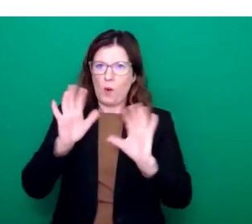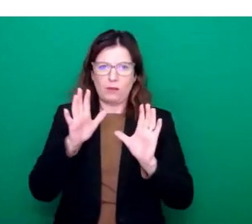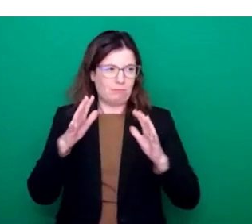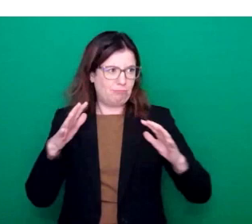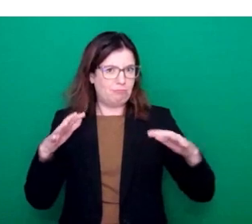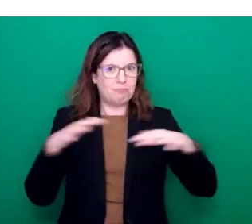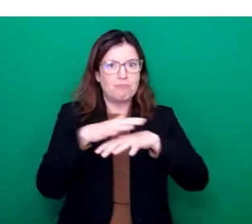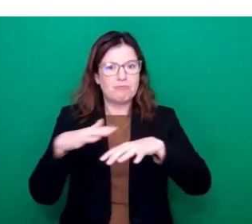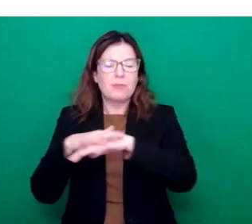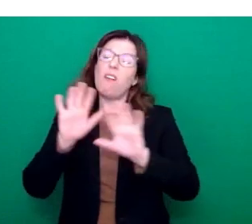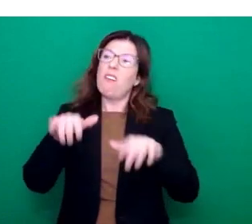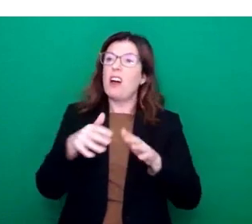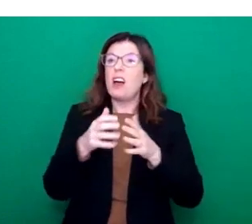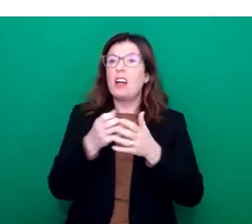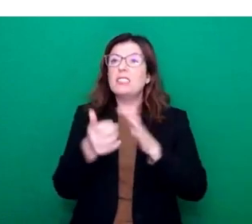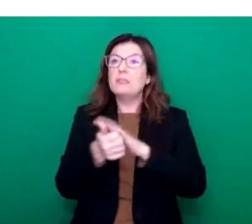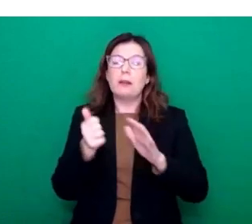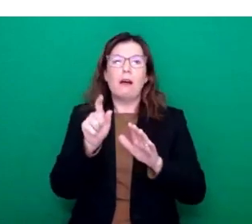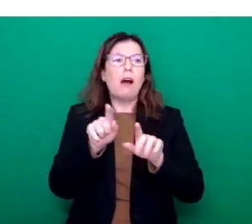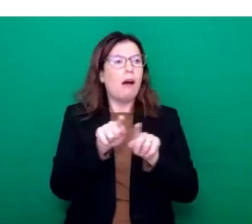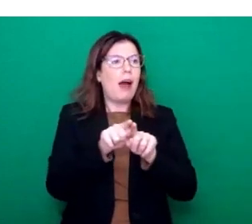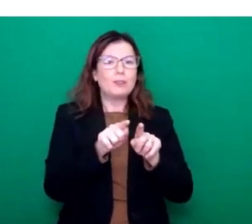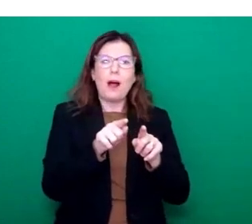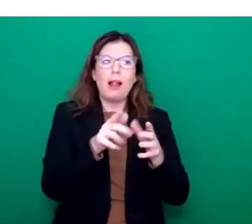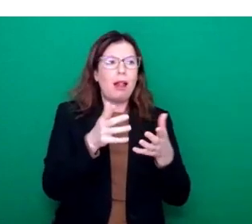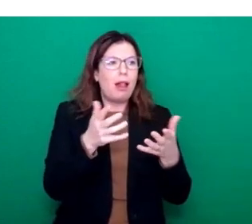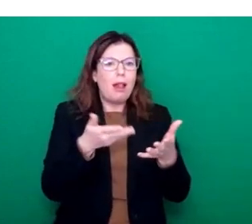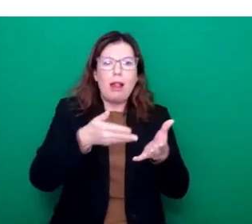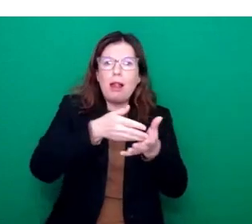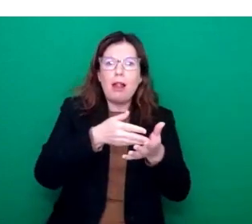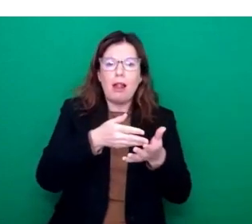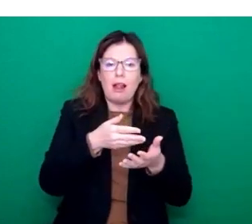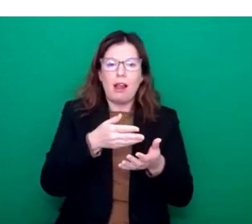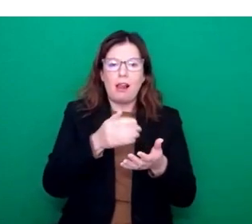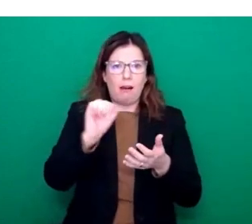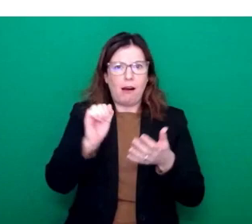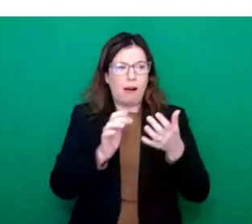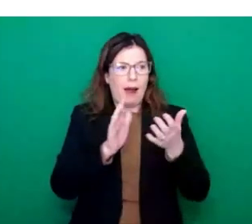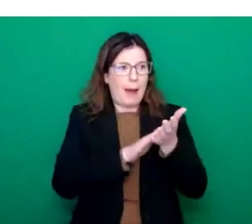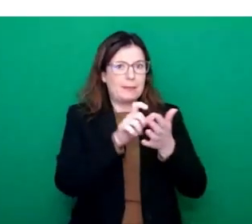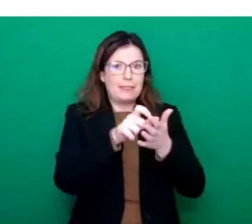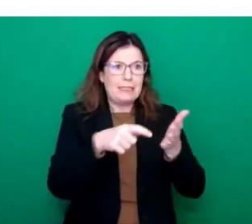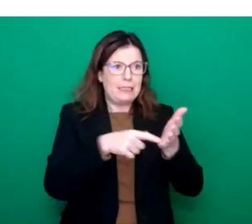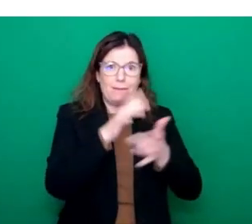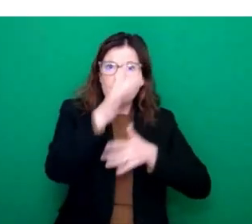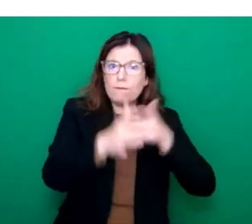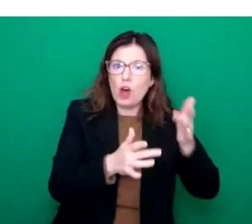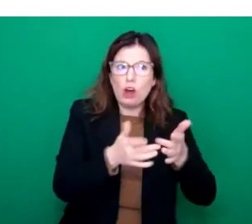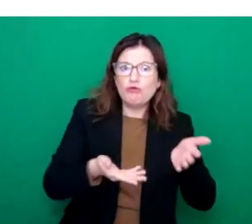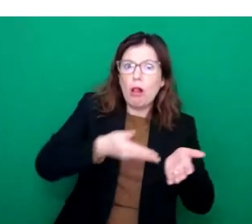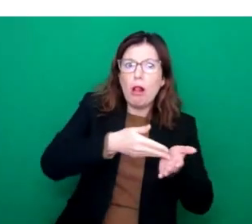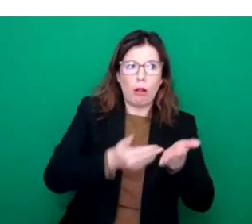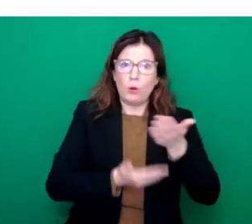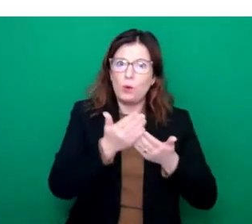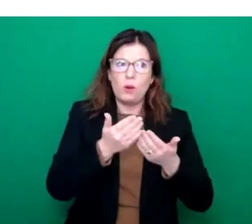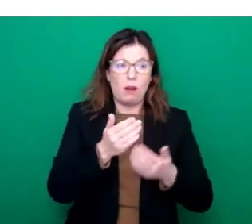disciplinary, actually, I was thinking about those physical boundaries of, you're using a virtual MDT and services coming out to patients